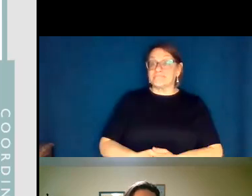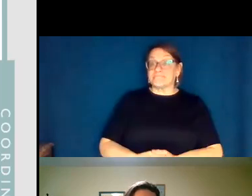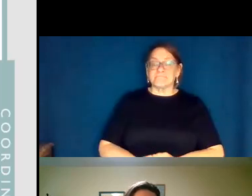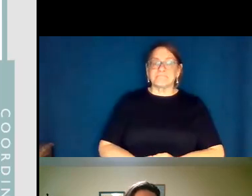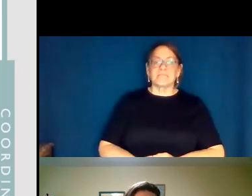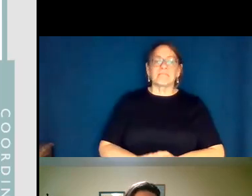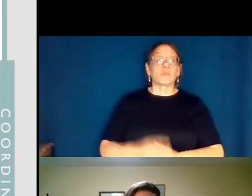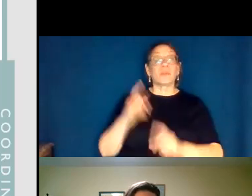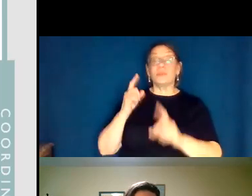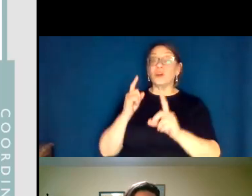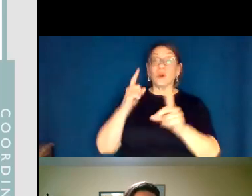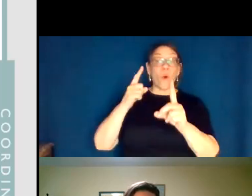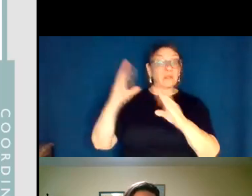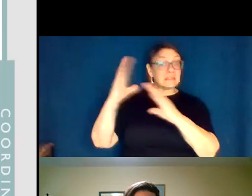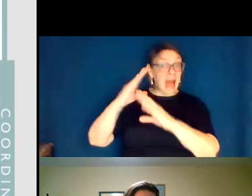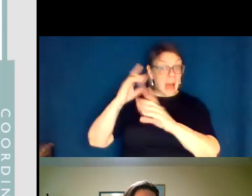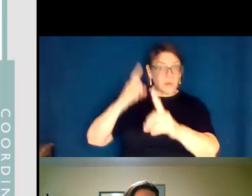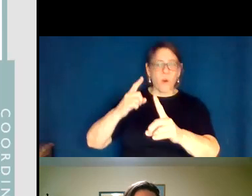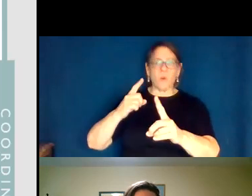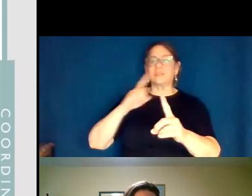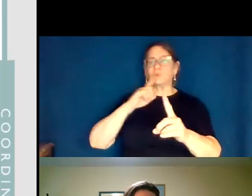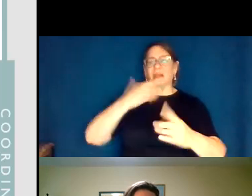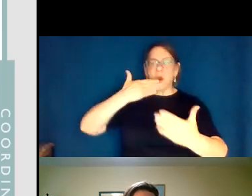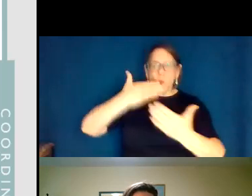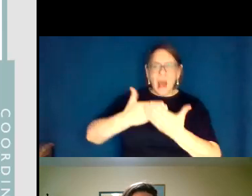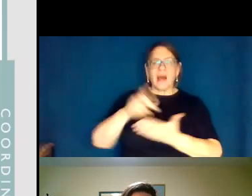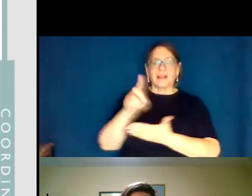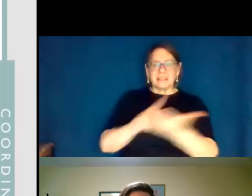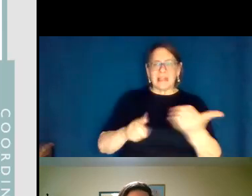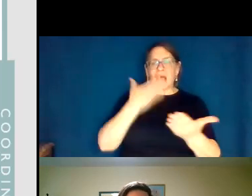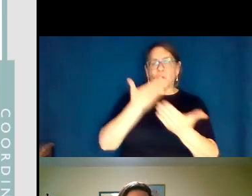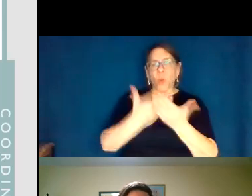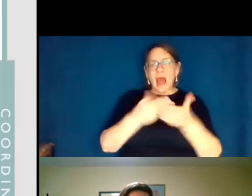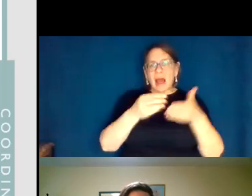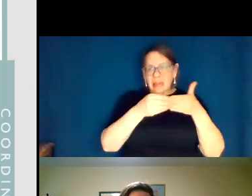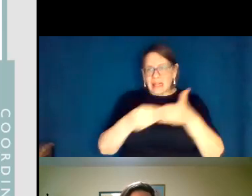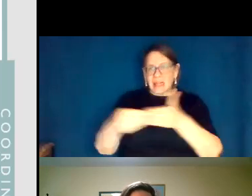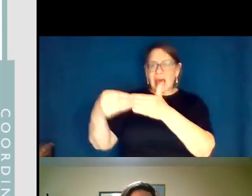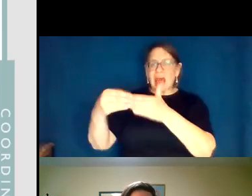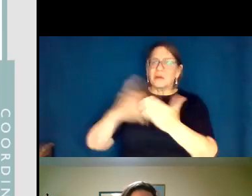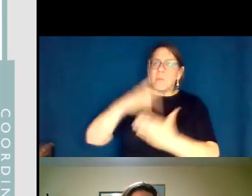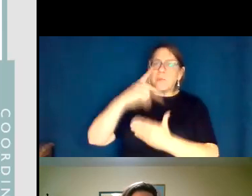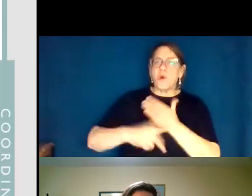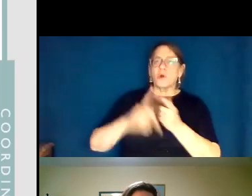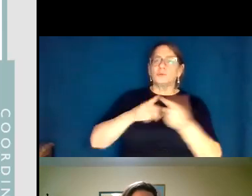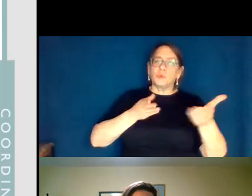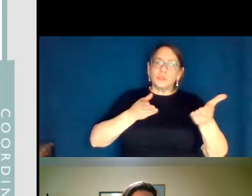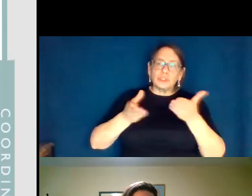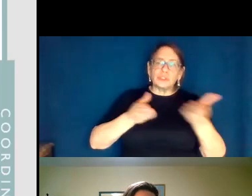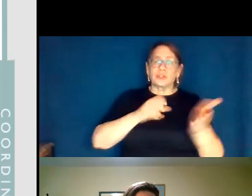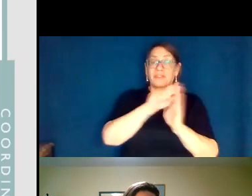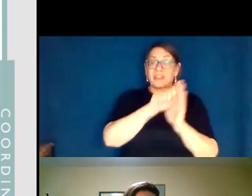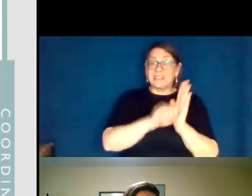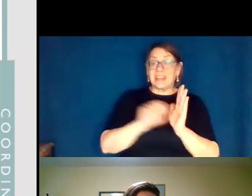The ultimate goal is really a well-designed, well-stewarded programs that serve our state stakeholders really well